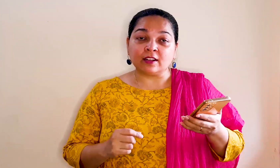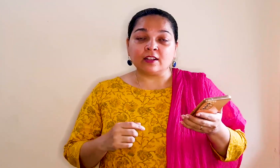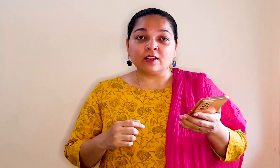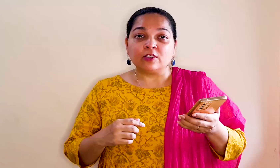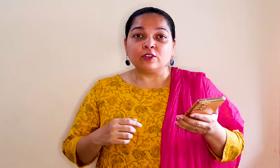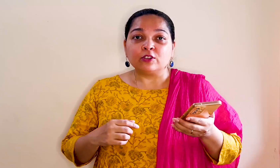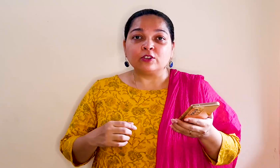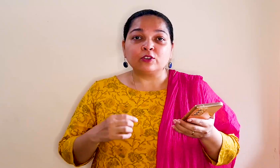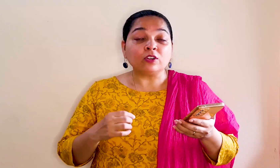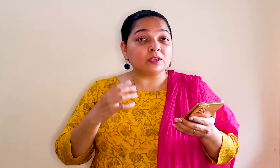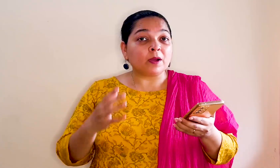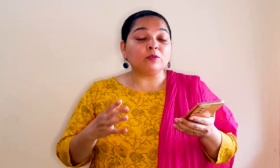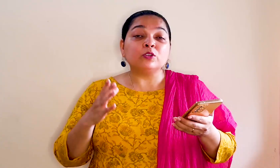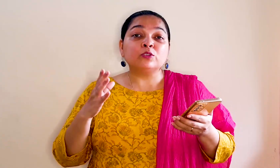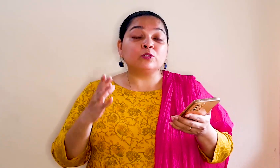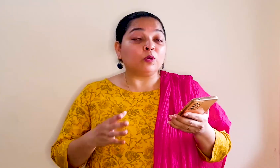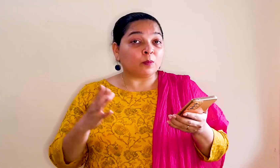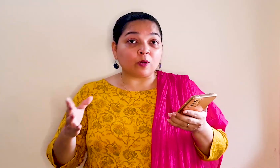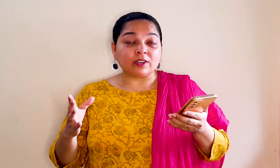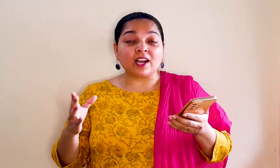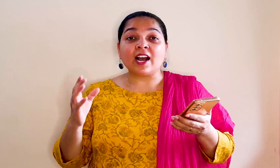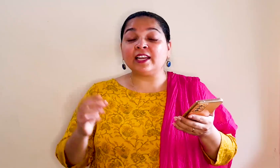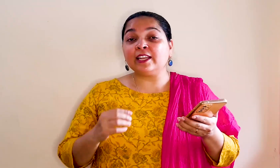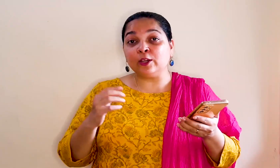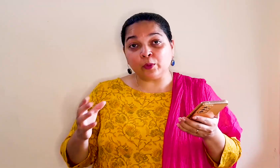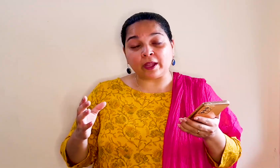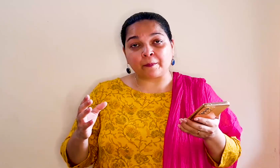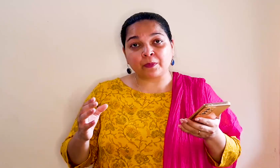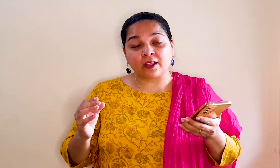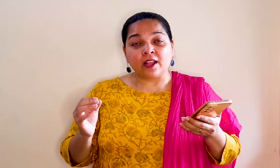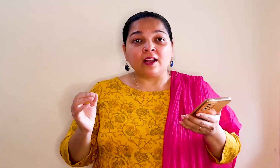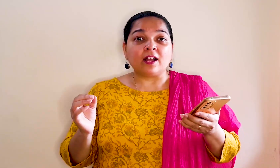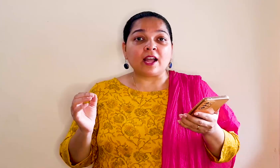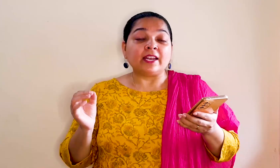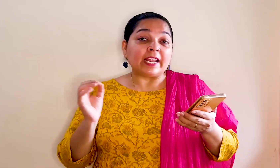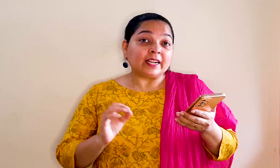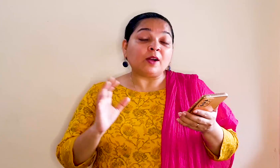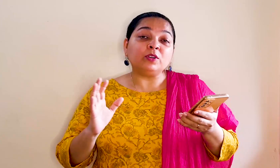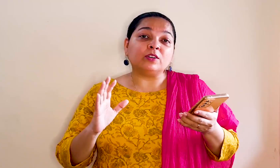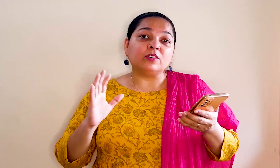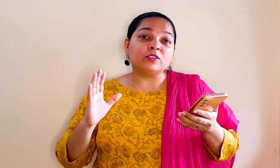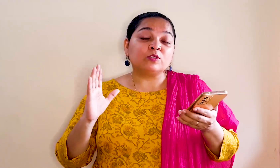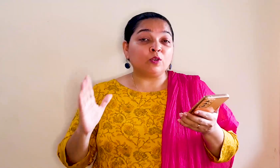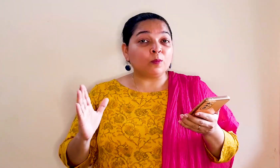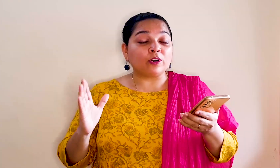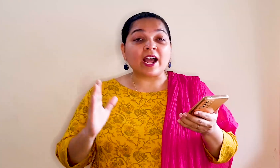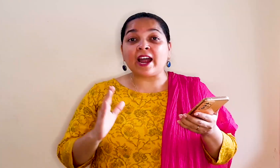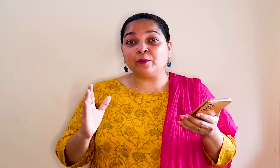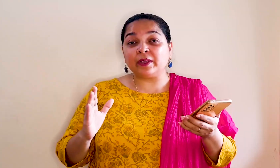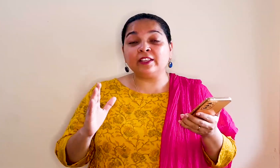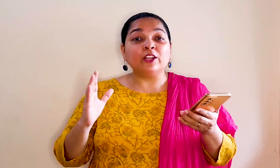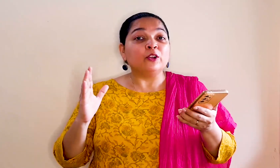14 talks about Solomon. Hallelujah. An encounter